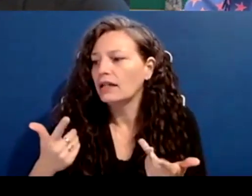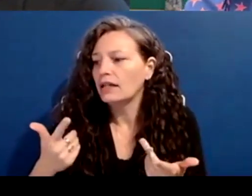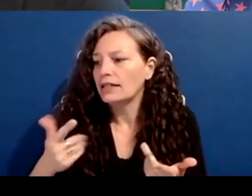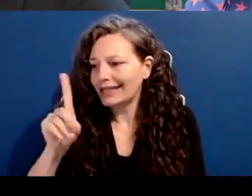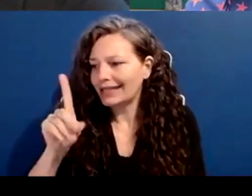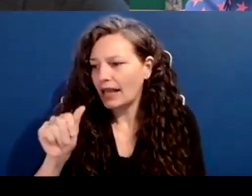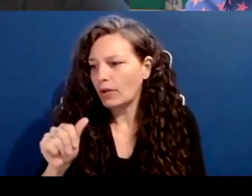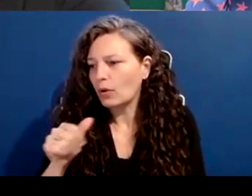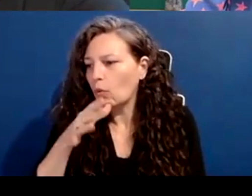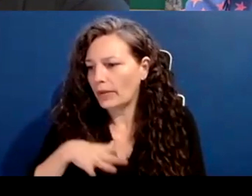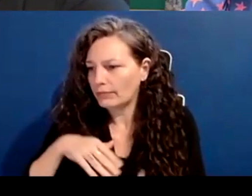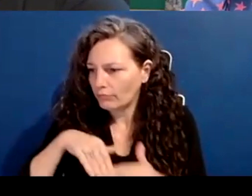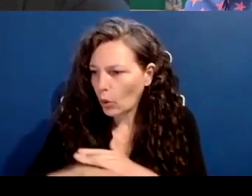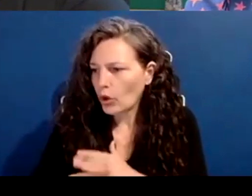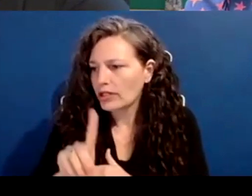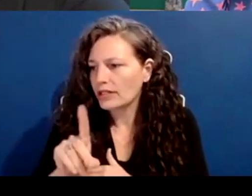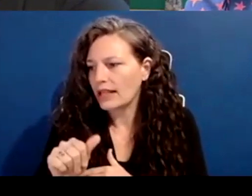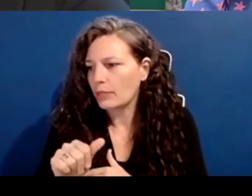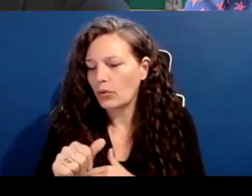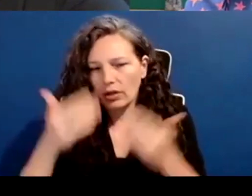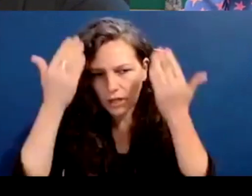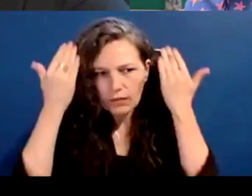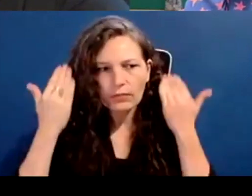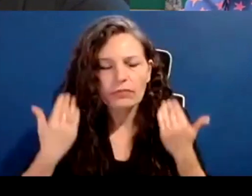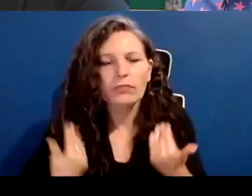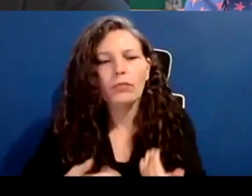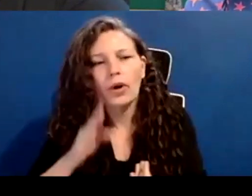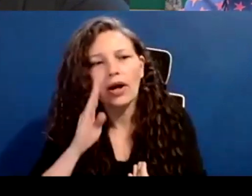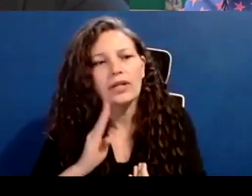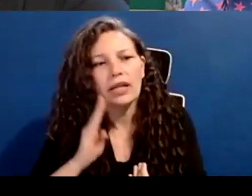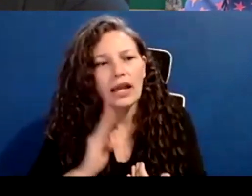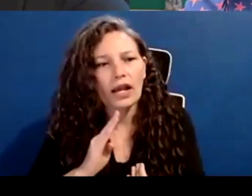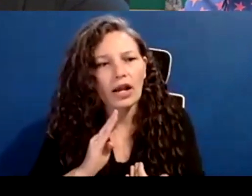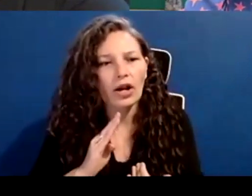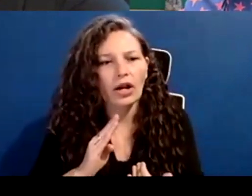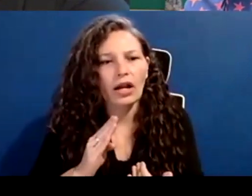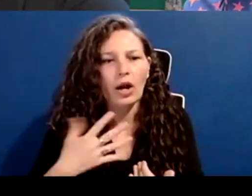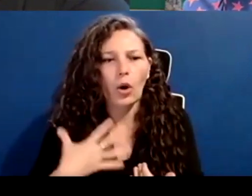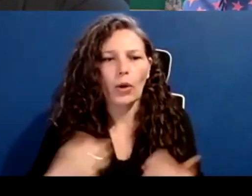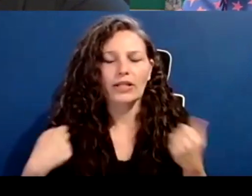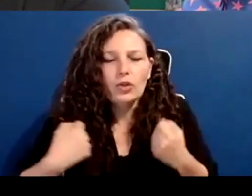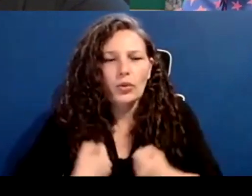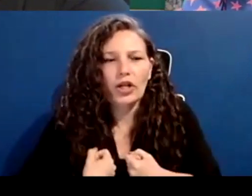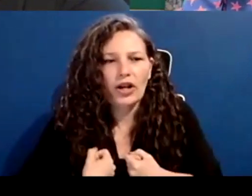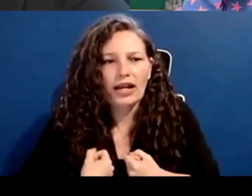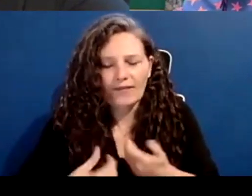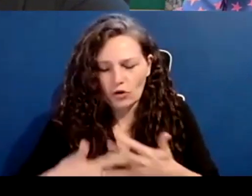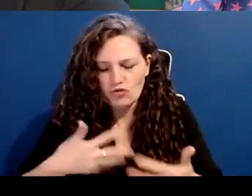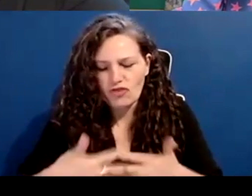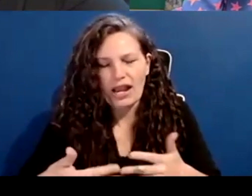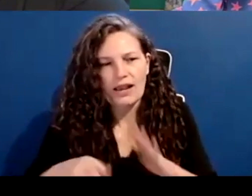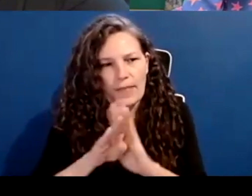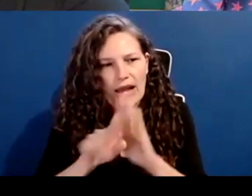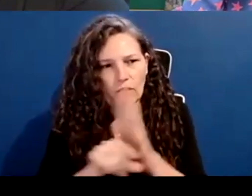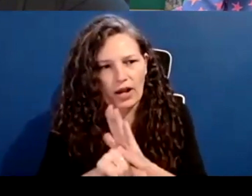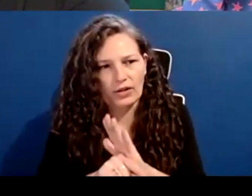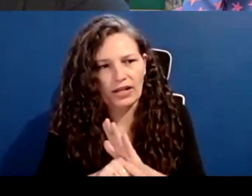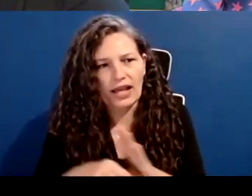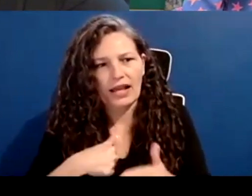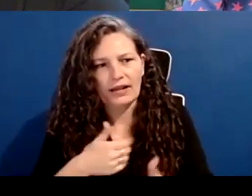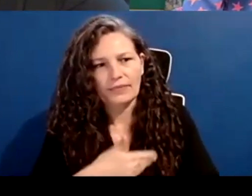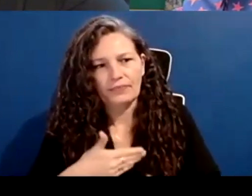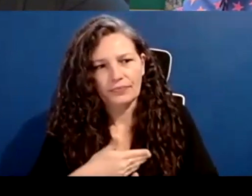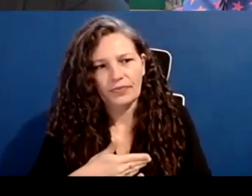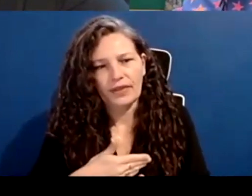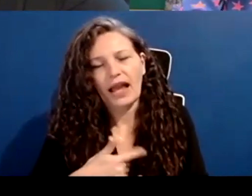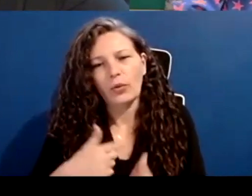sweater, and our gray virtual background. It is my great joy to read a bio for our first